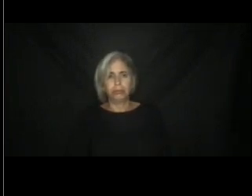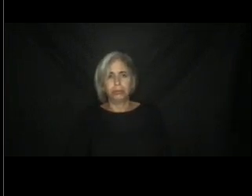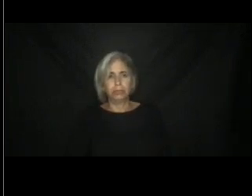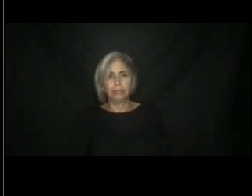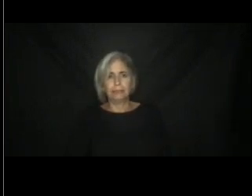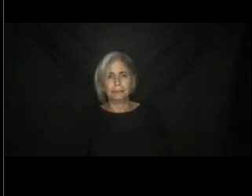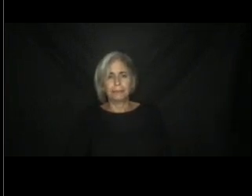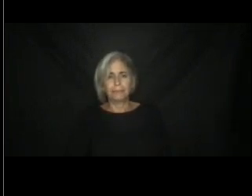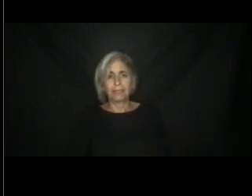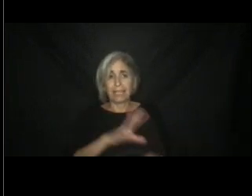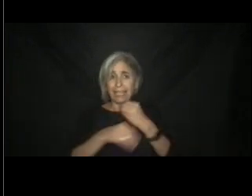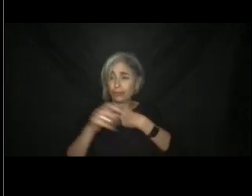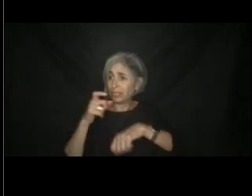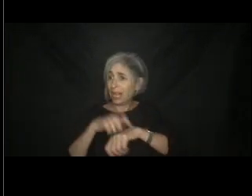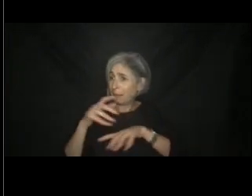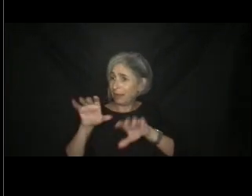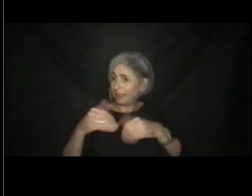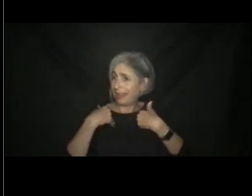Can I get some extra time?